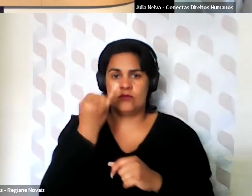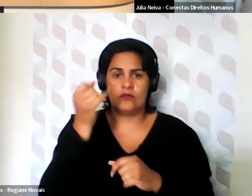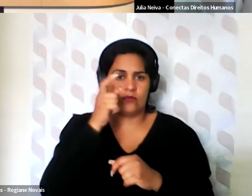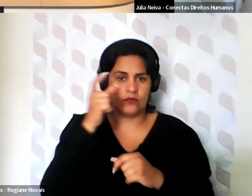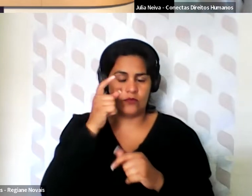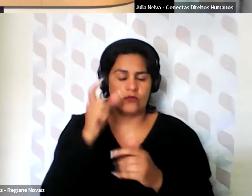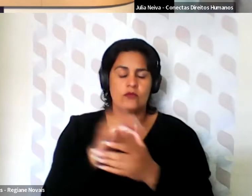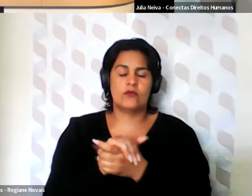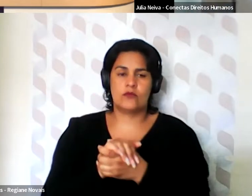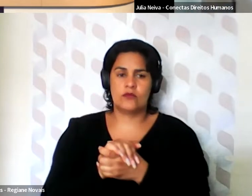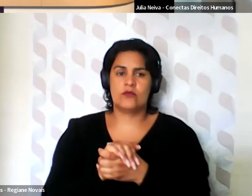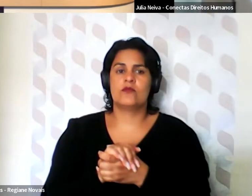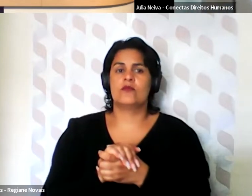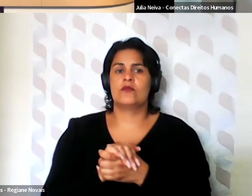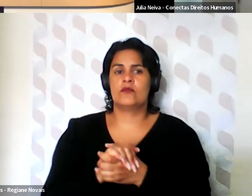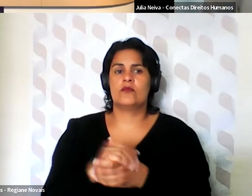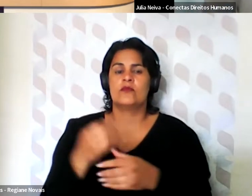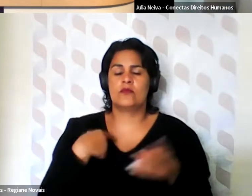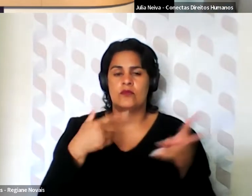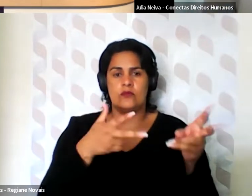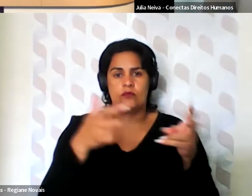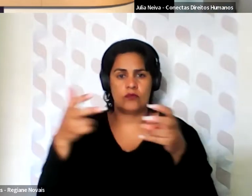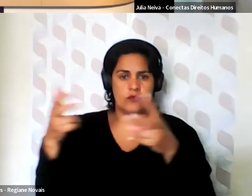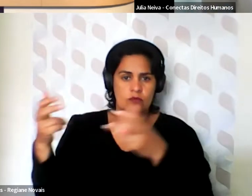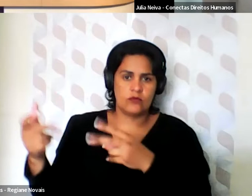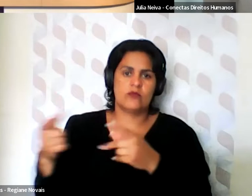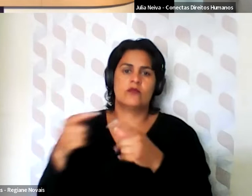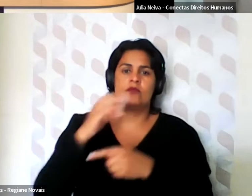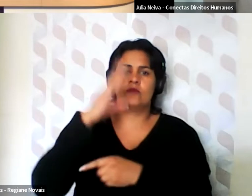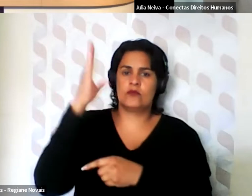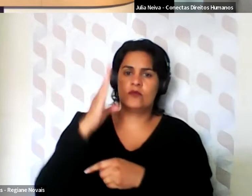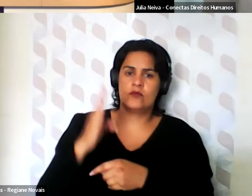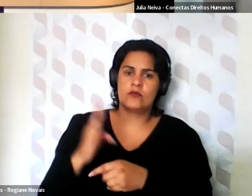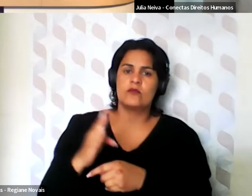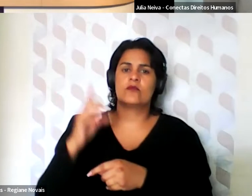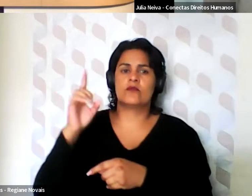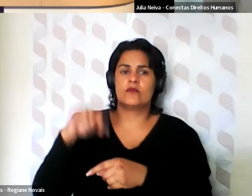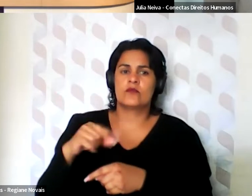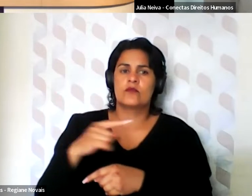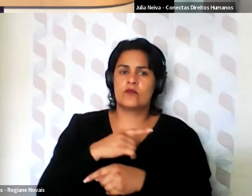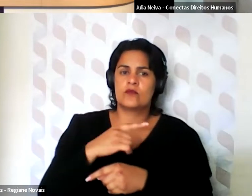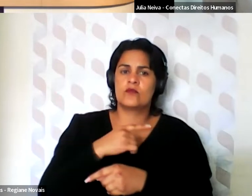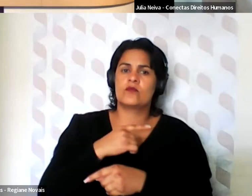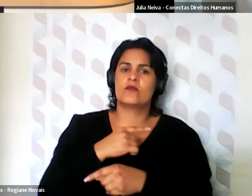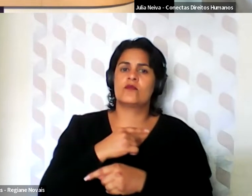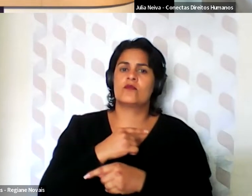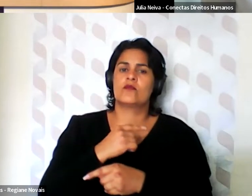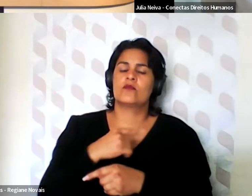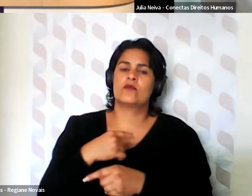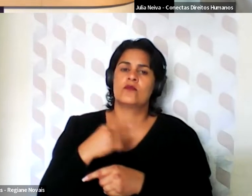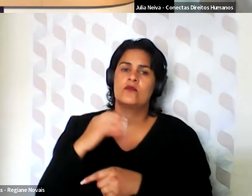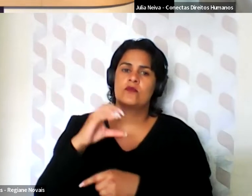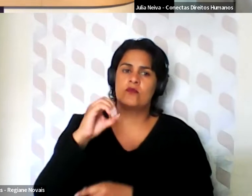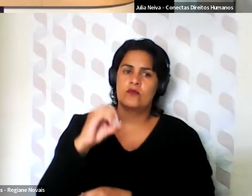this started, and we really have a very interesting panel precisely with some of the key actors that